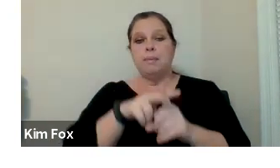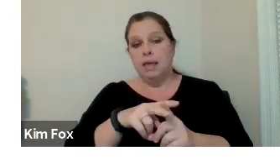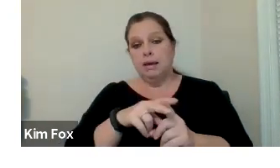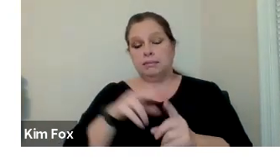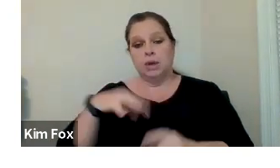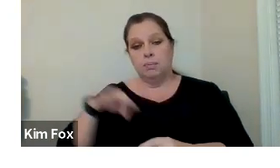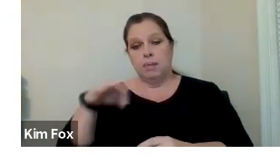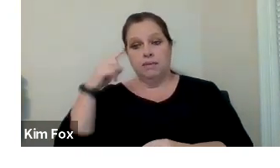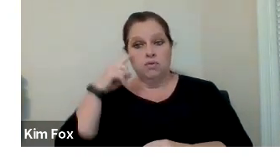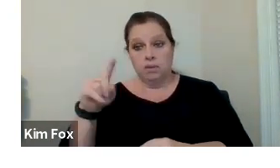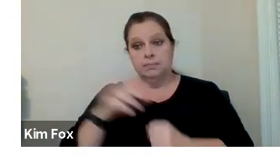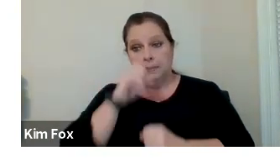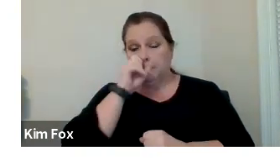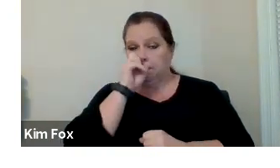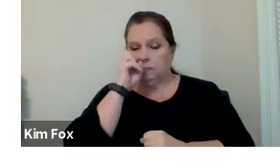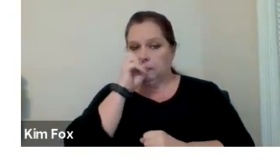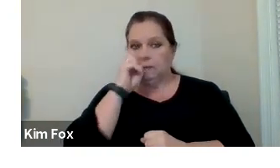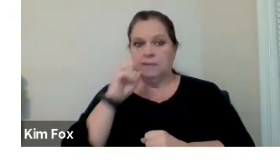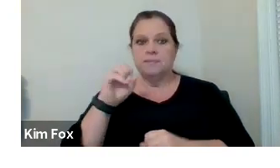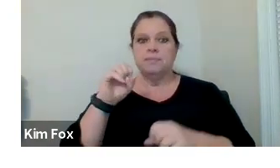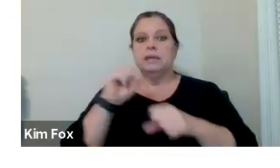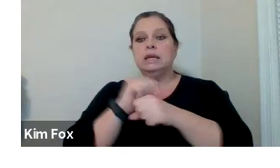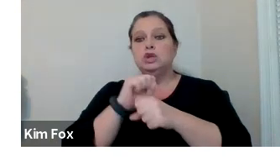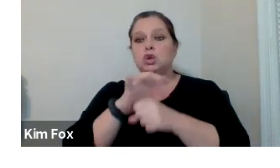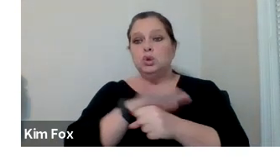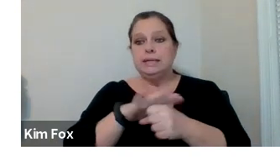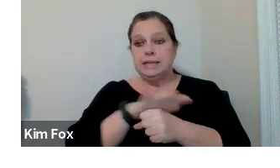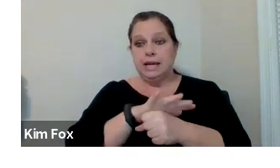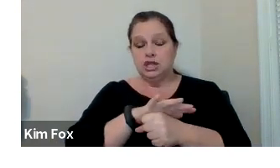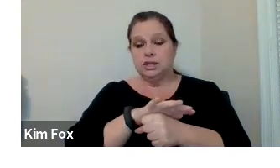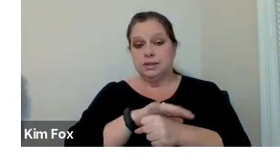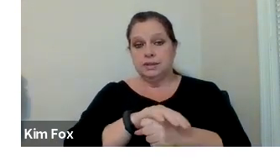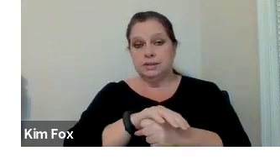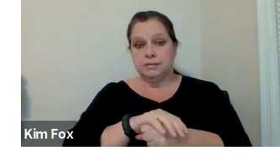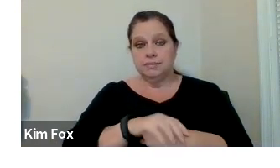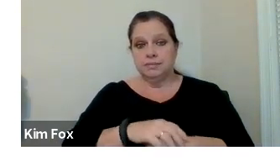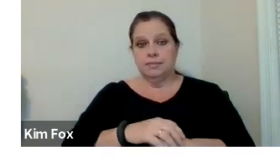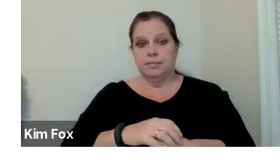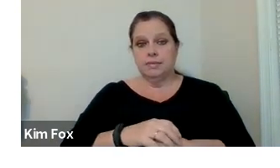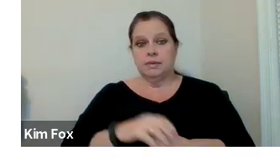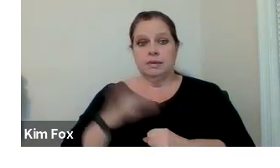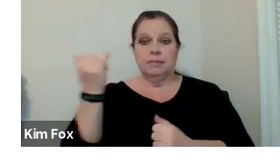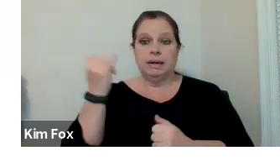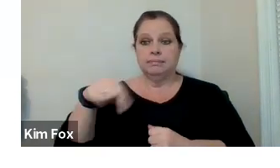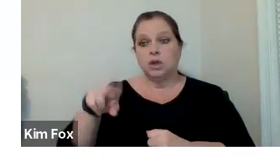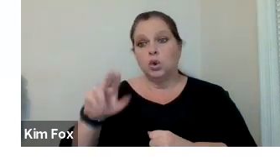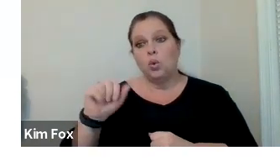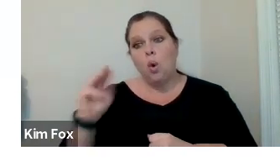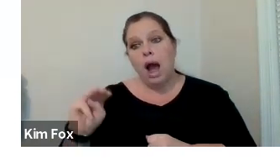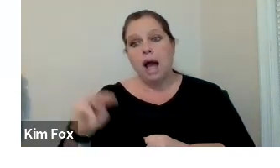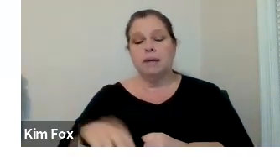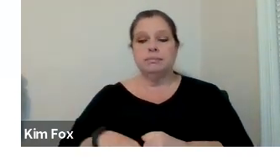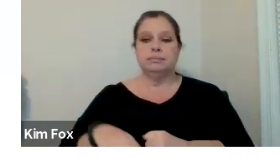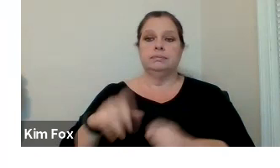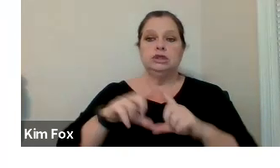your search. Also duty stations, there's particular duty stations, maybe they were stationed in Guam or Okinawa